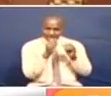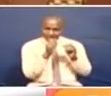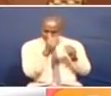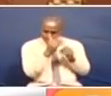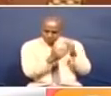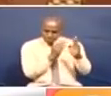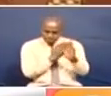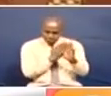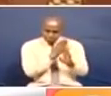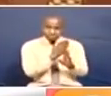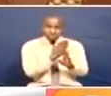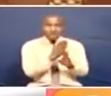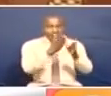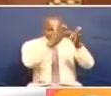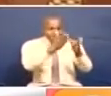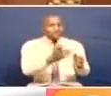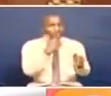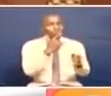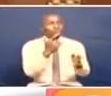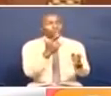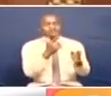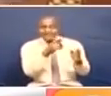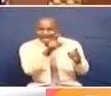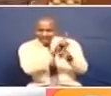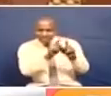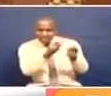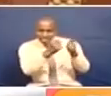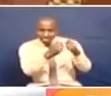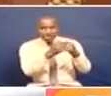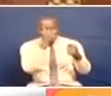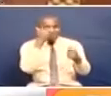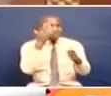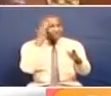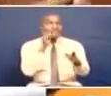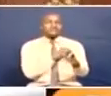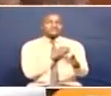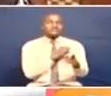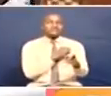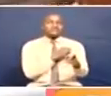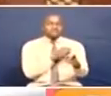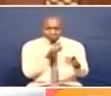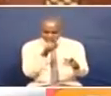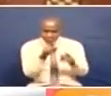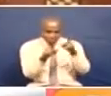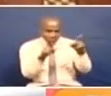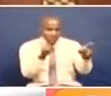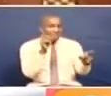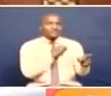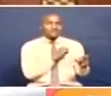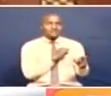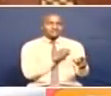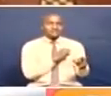process, the person who interfered with that system, because they have been identified, you are marked for identification, we call it